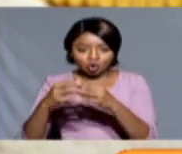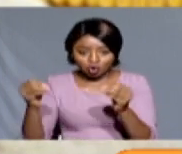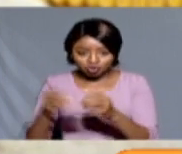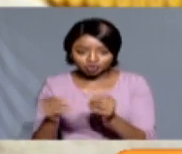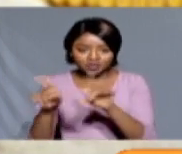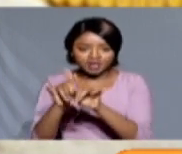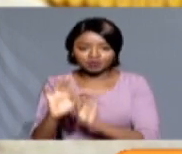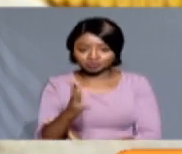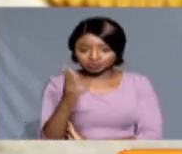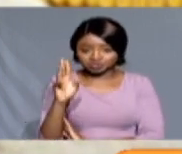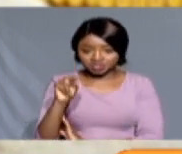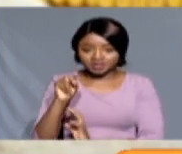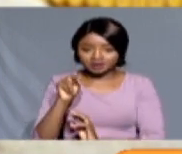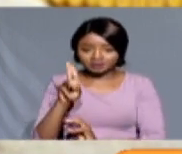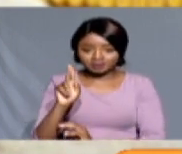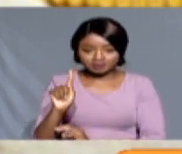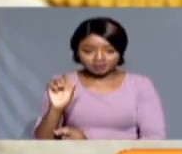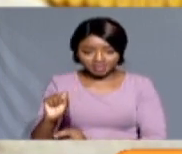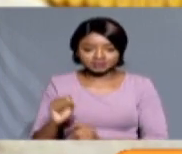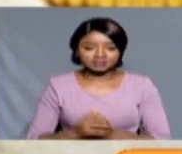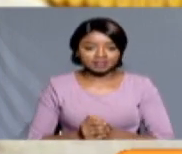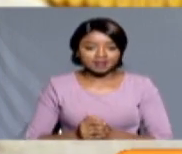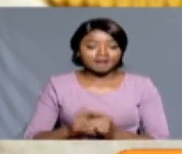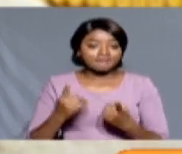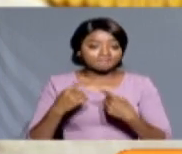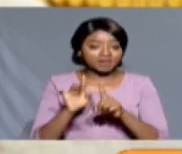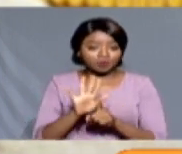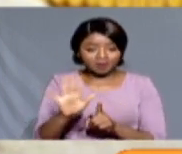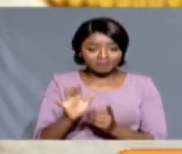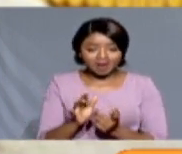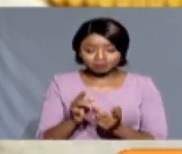and tree nuts. Now, two main fungi that produce